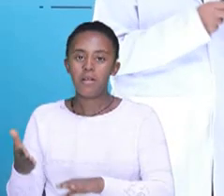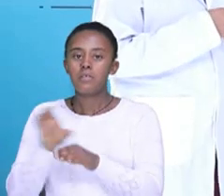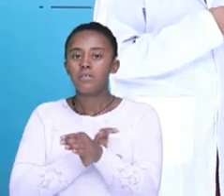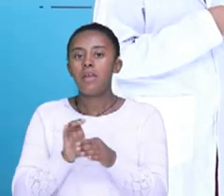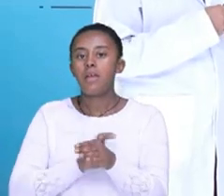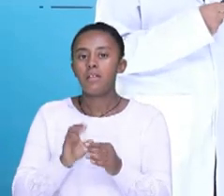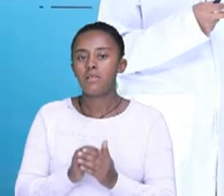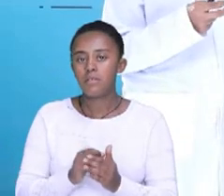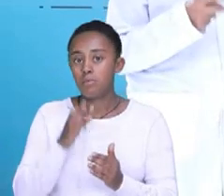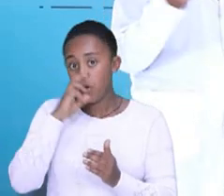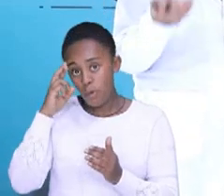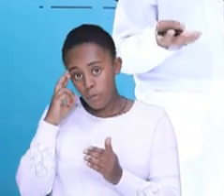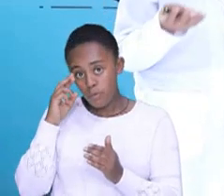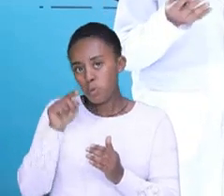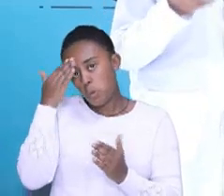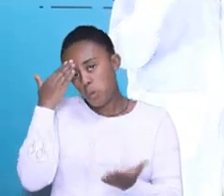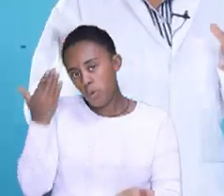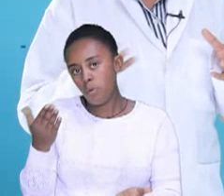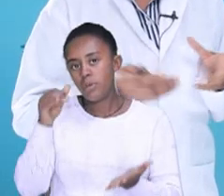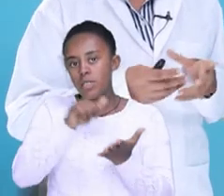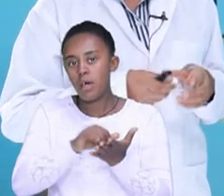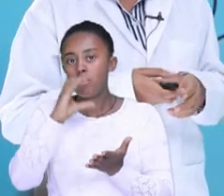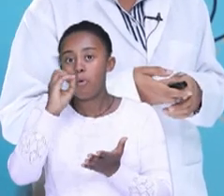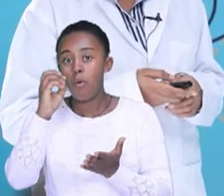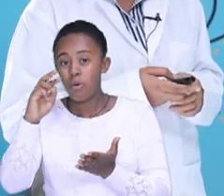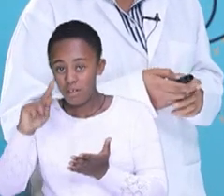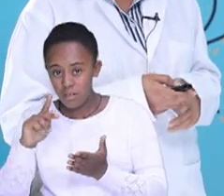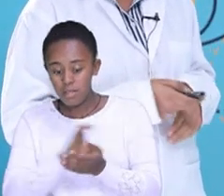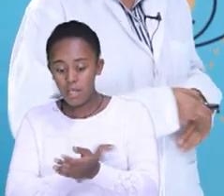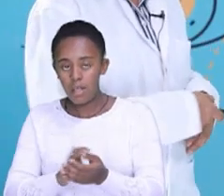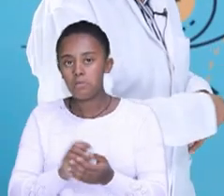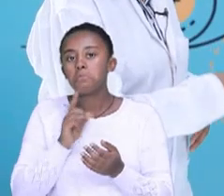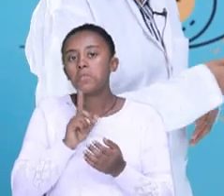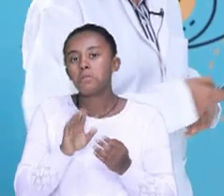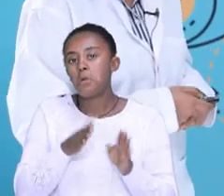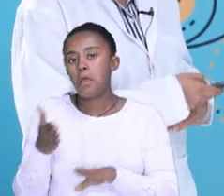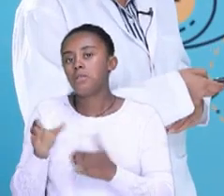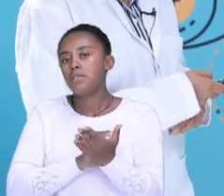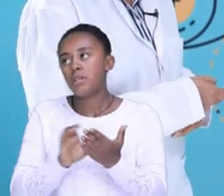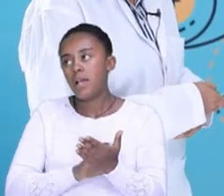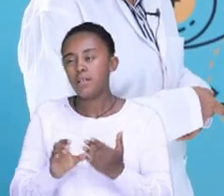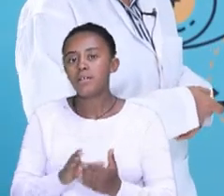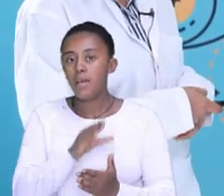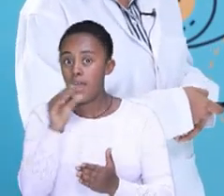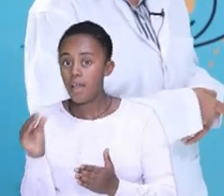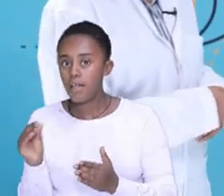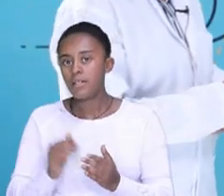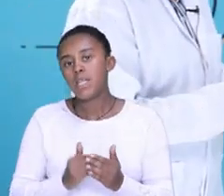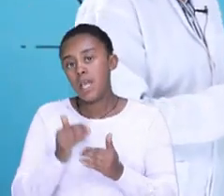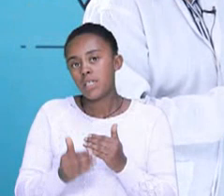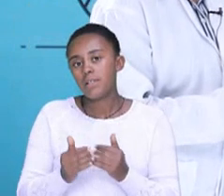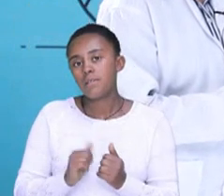The cells are dead cells because you know that cork cells are dead cells. And the